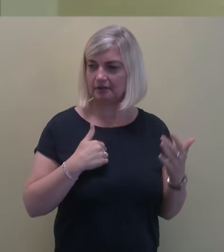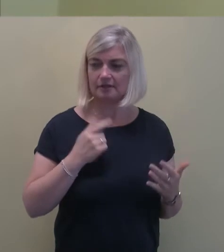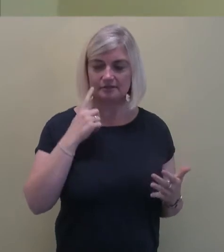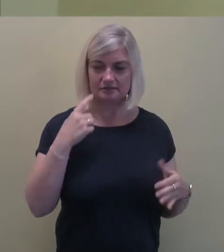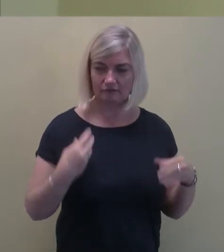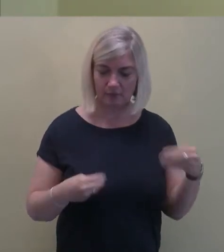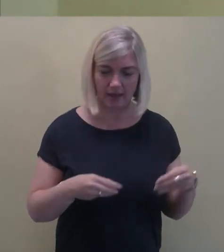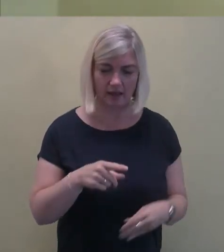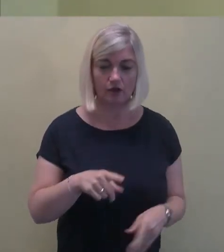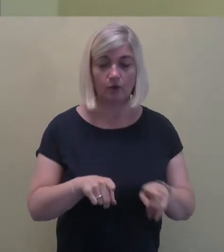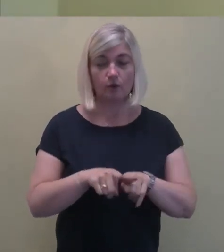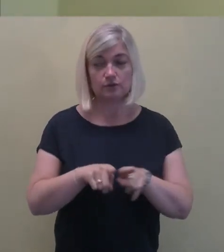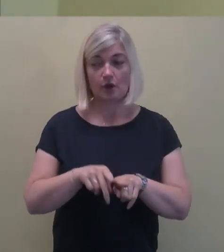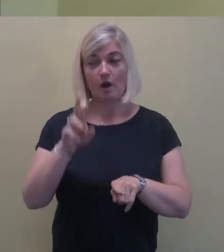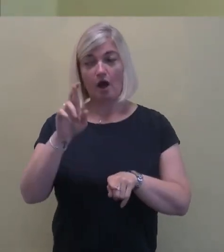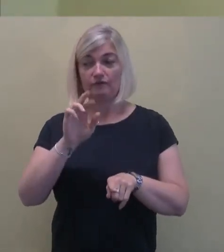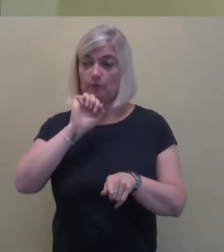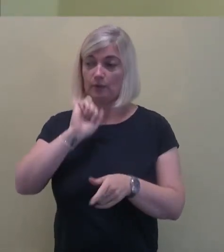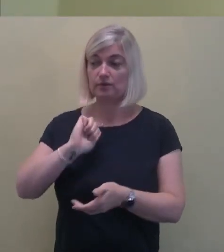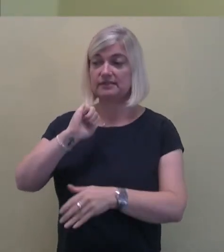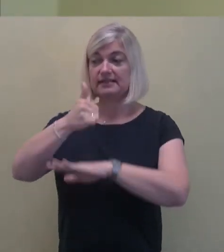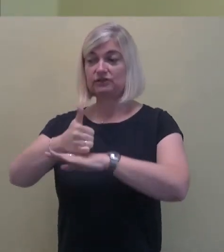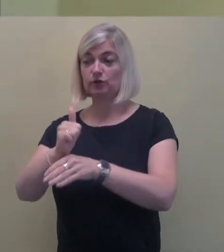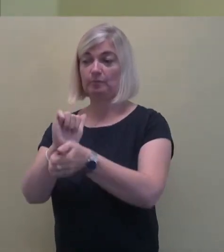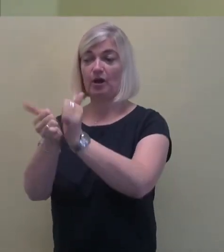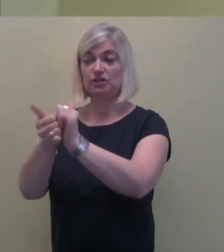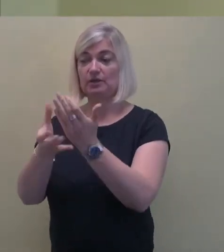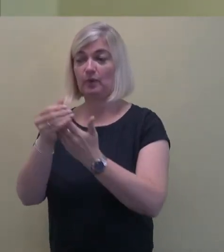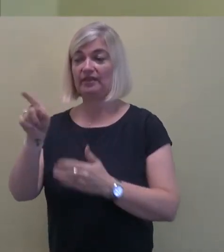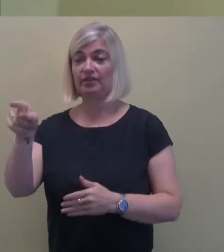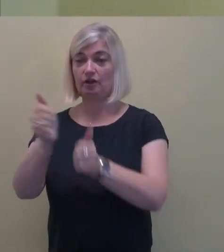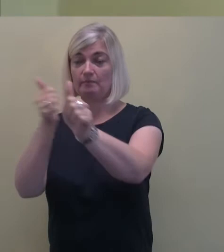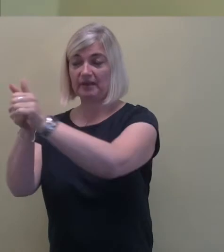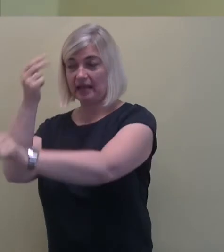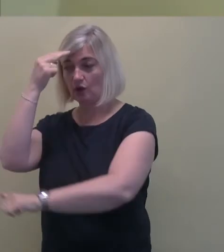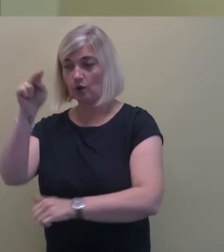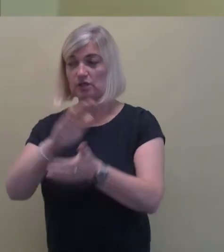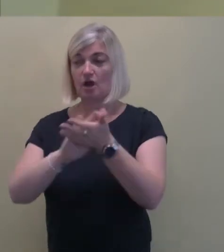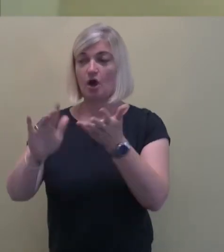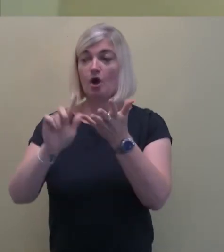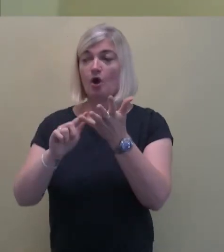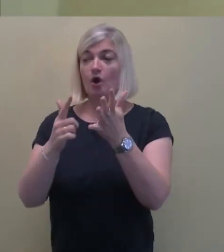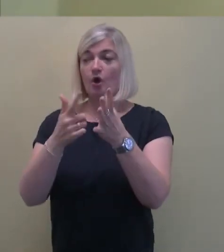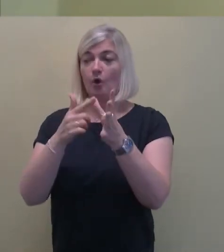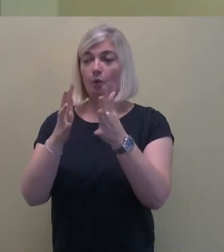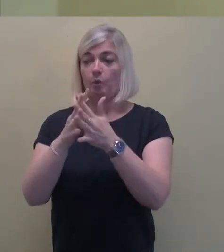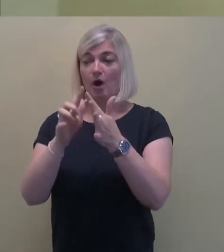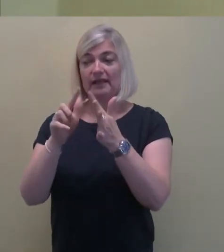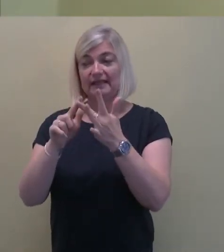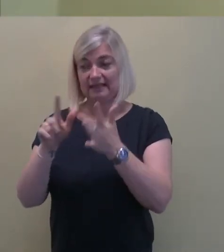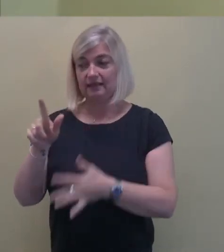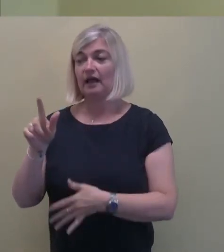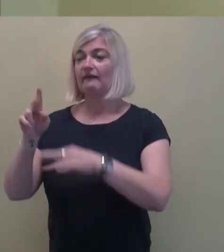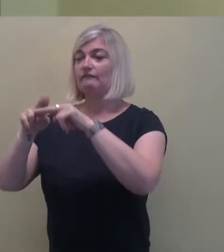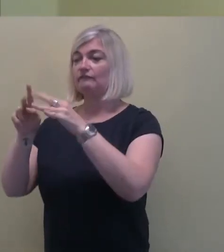it's a software, with our software development courses, for example, all of the kit, all of the software is freely downloadable. You don't have to pay for it. We use a lot of open source